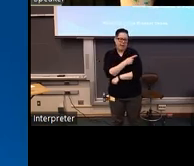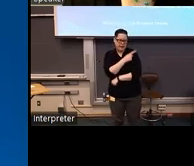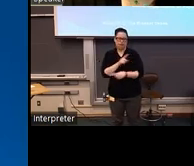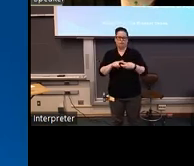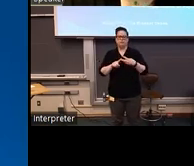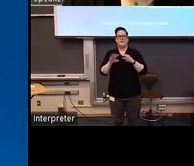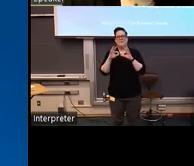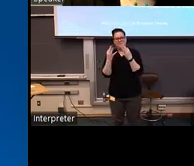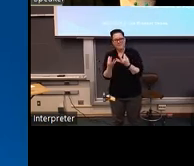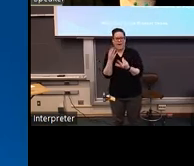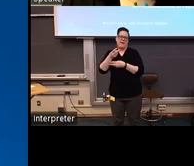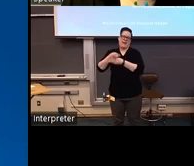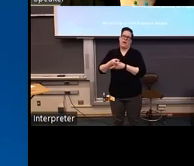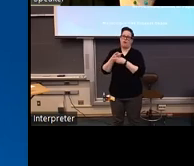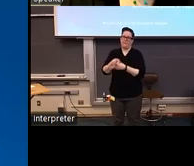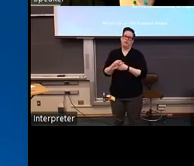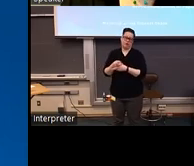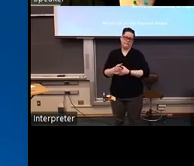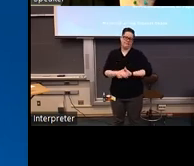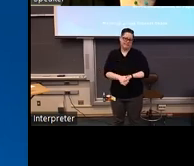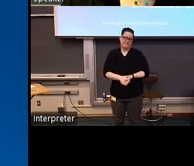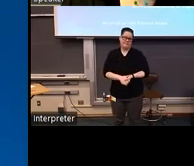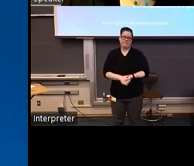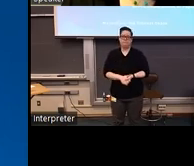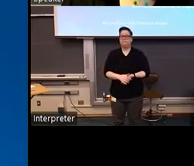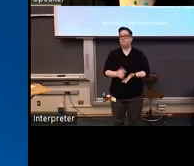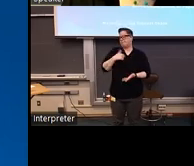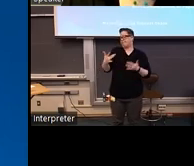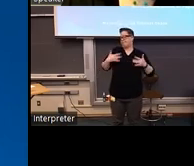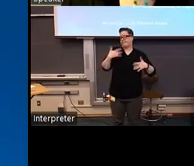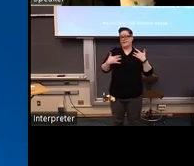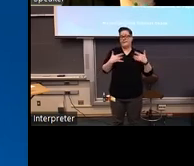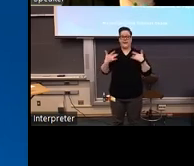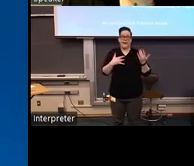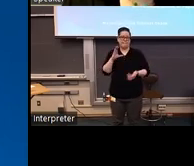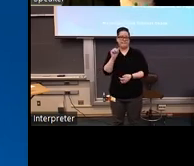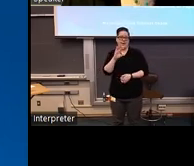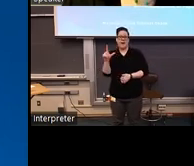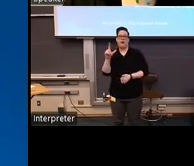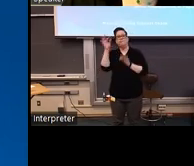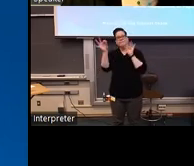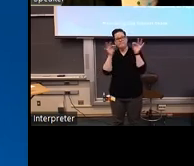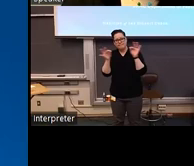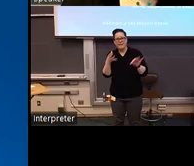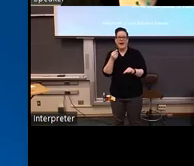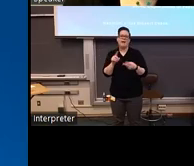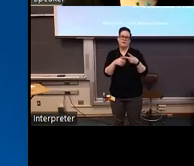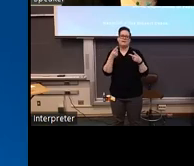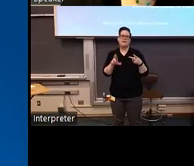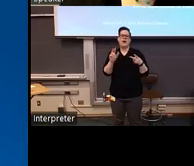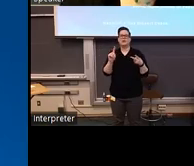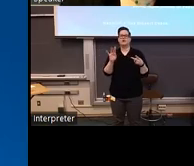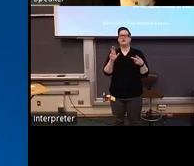families, and caregivers, right? So I'm excited for her to explain to you and for Dr. Kristan to show